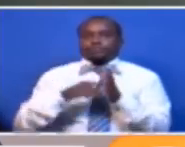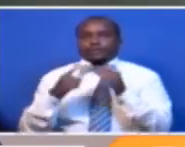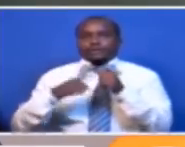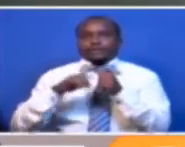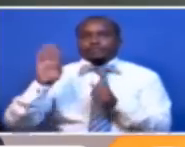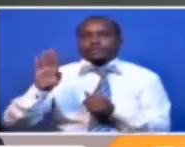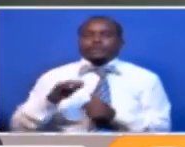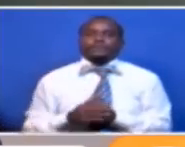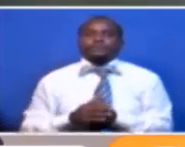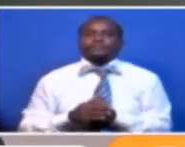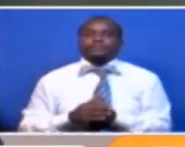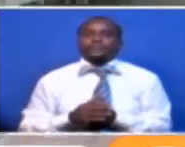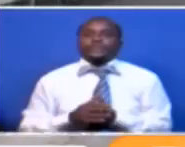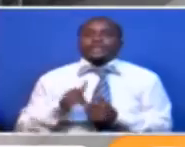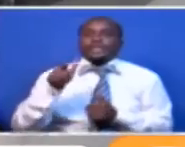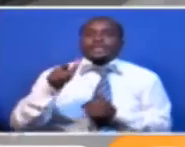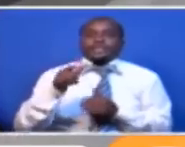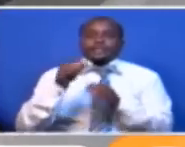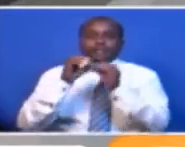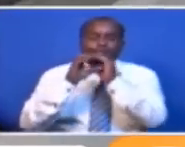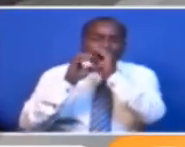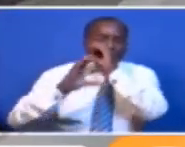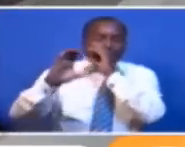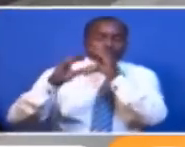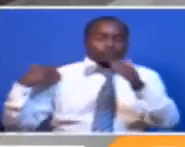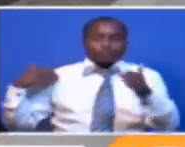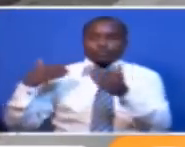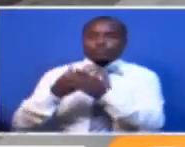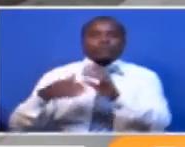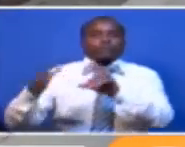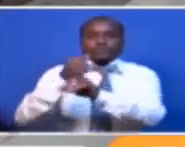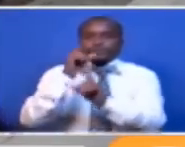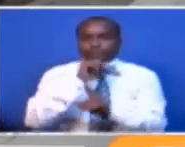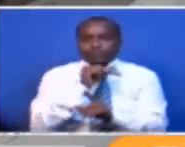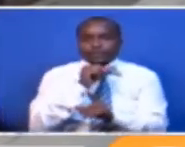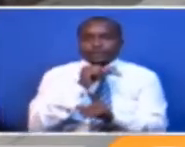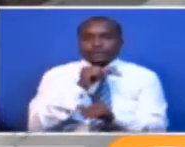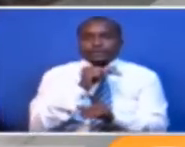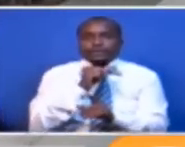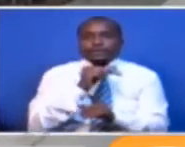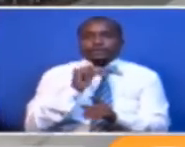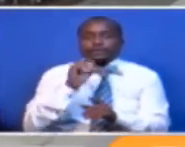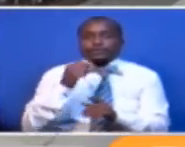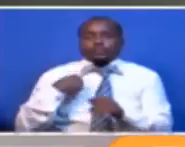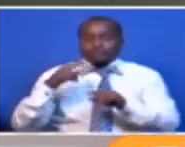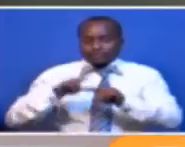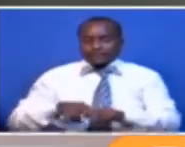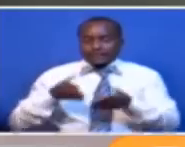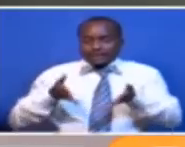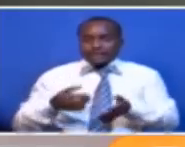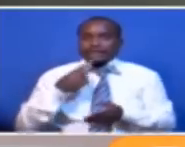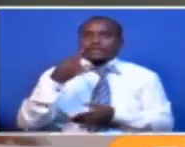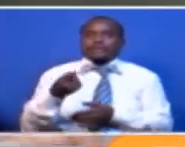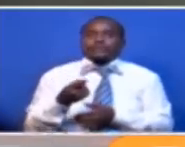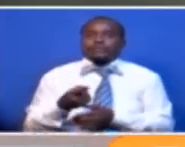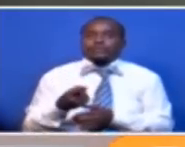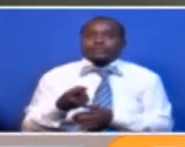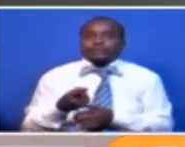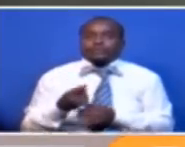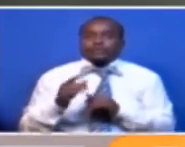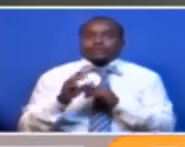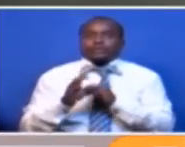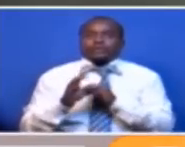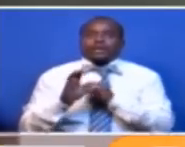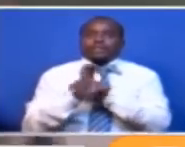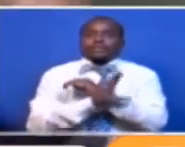shillings. These are projections which so far we have met. And so I'm sitting here telling you that cash reserves are going